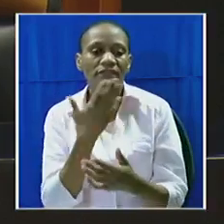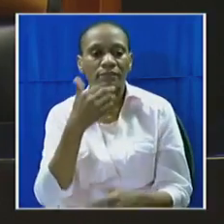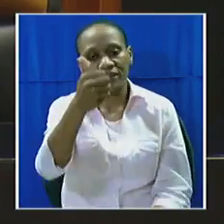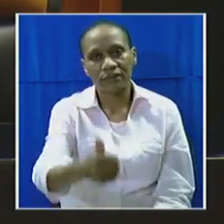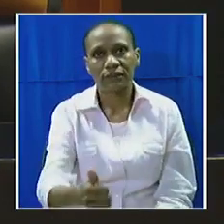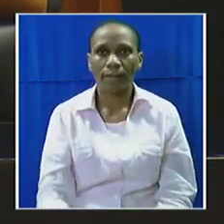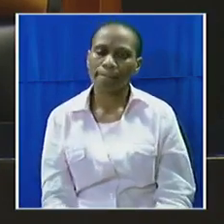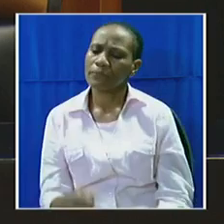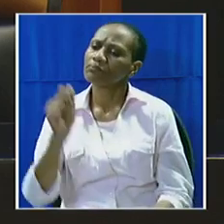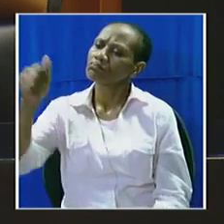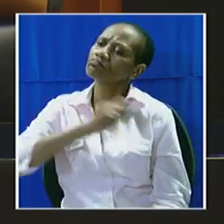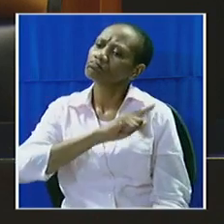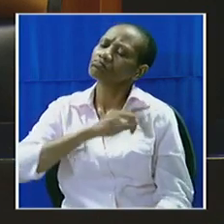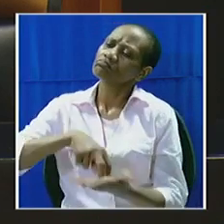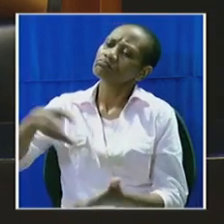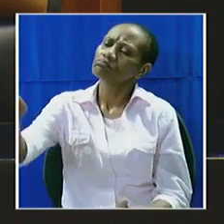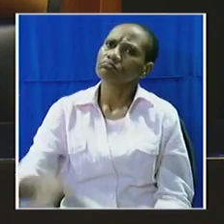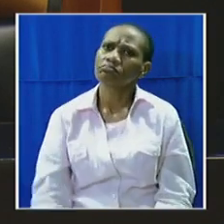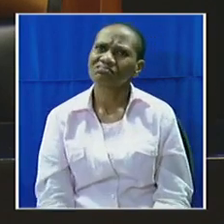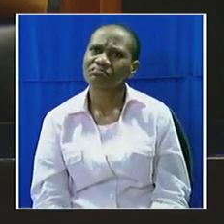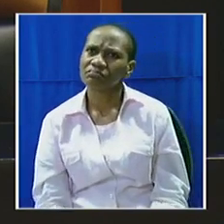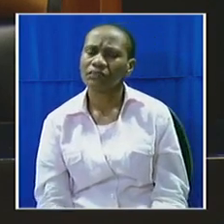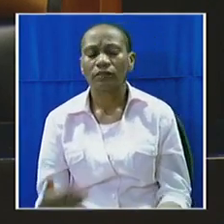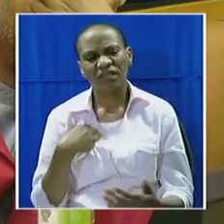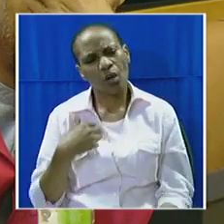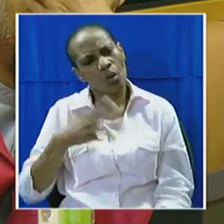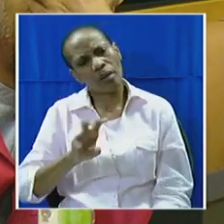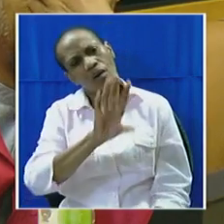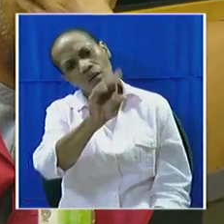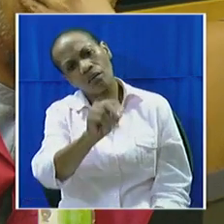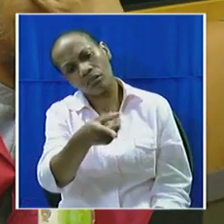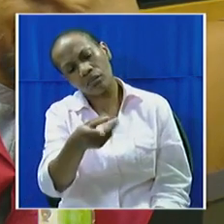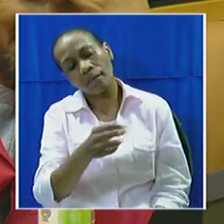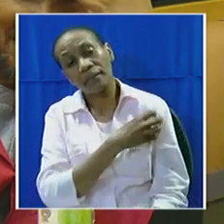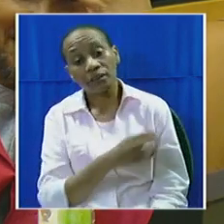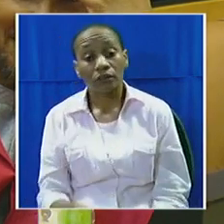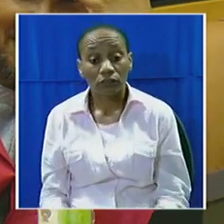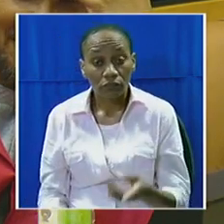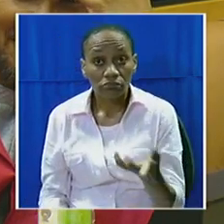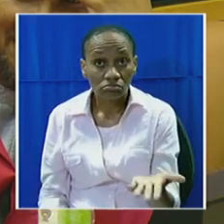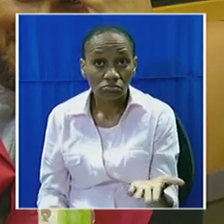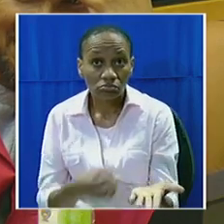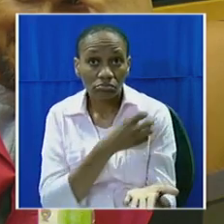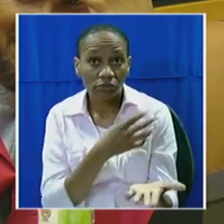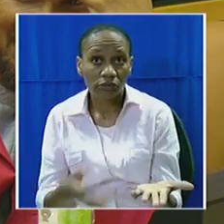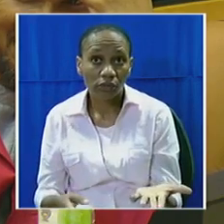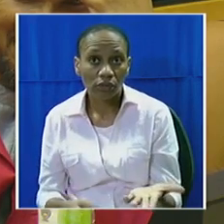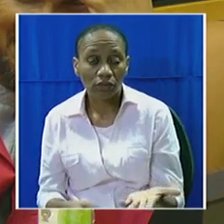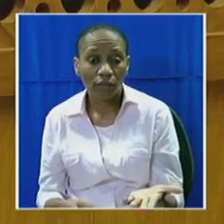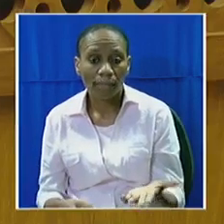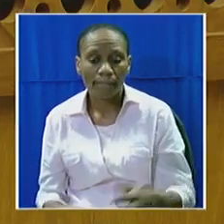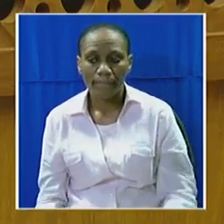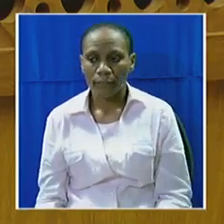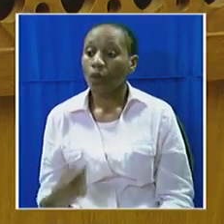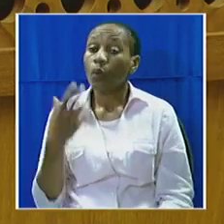Yes, Honourable Member, why are you rising? Thanks, Chair. Can the Minister take a question? Honourable Minister, are you prepared to take a question? With the greatest respect.